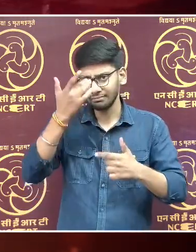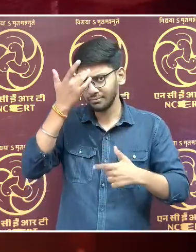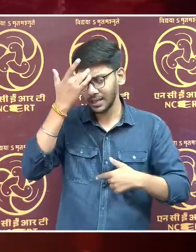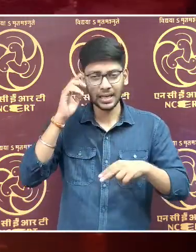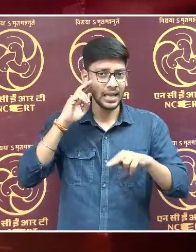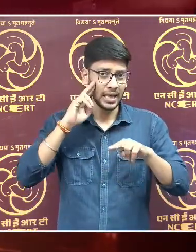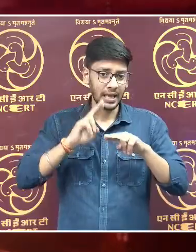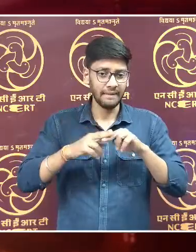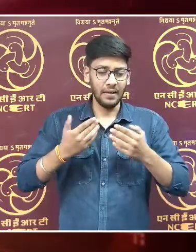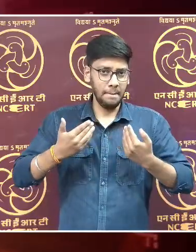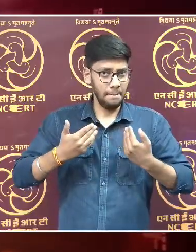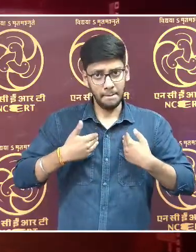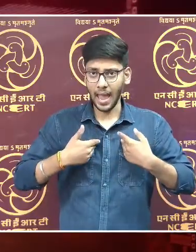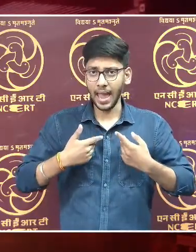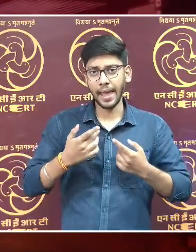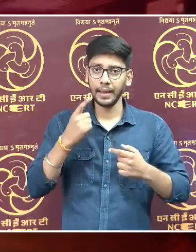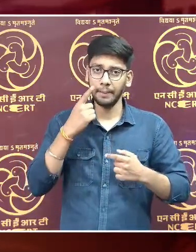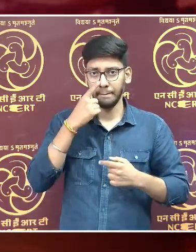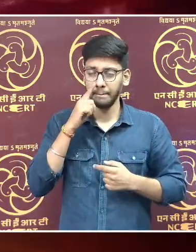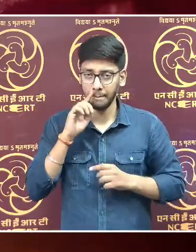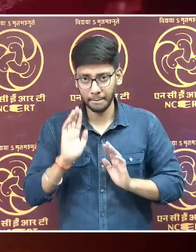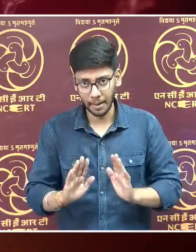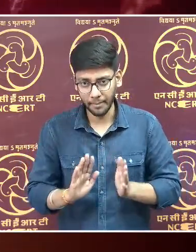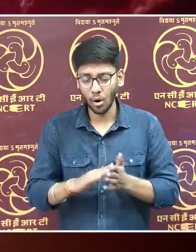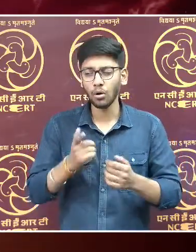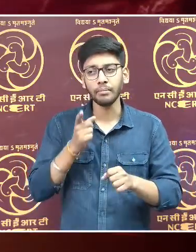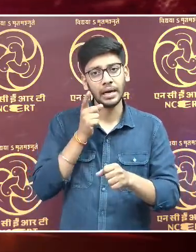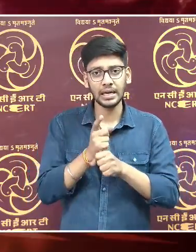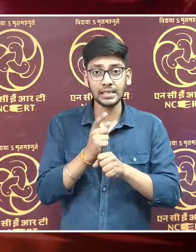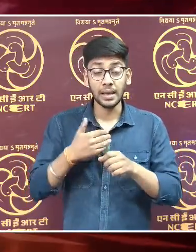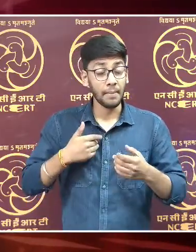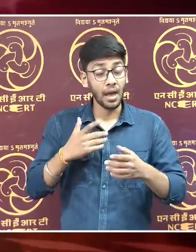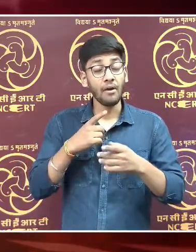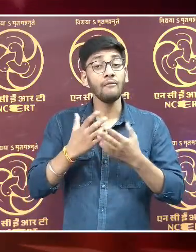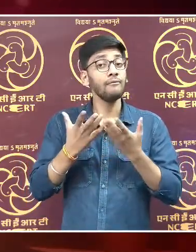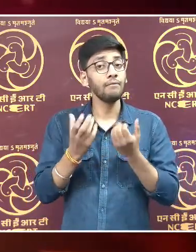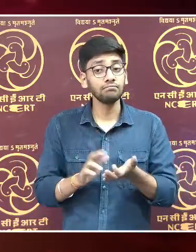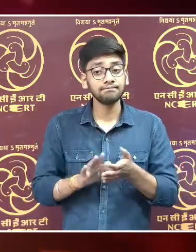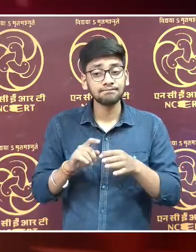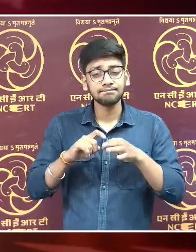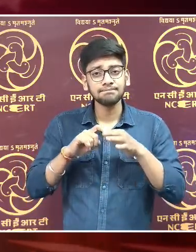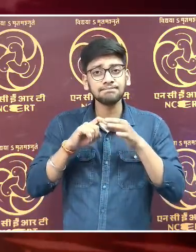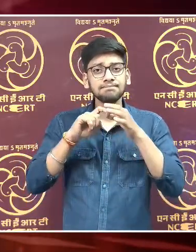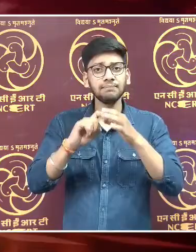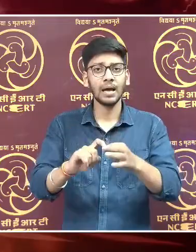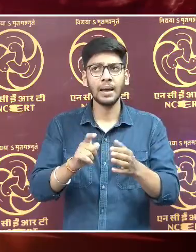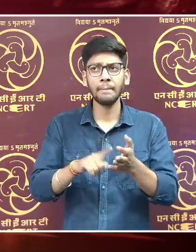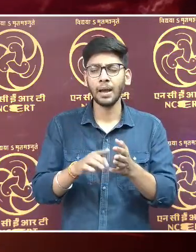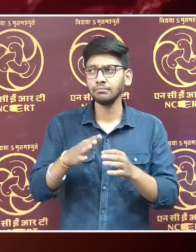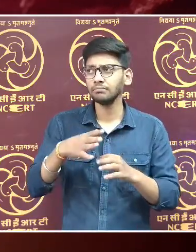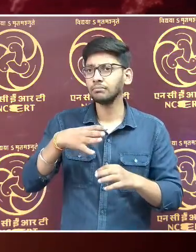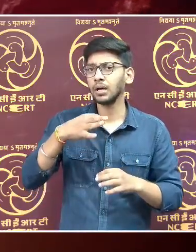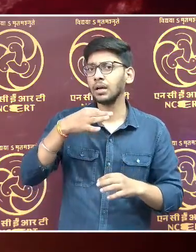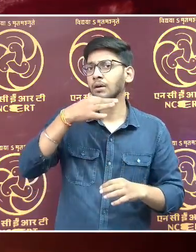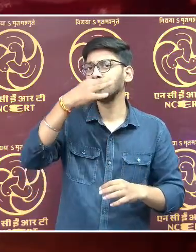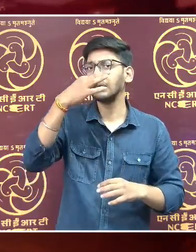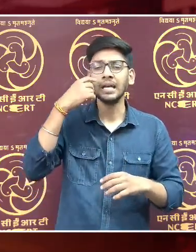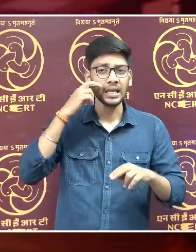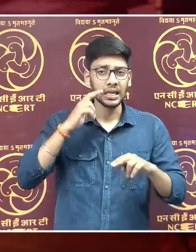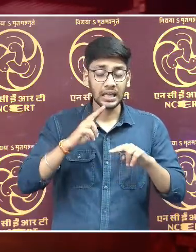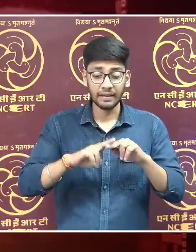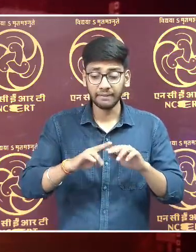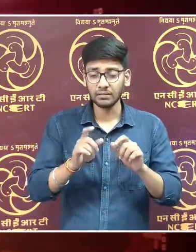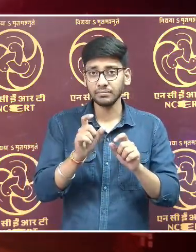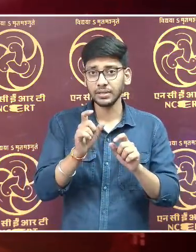regular teacher also, what is the frequency that I should be looking for in a child who